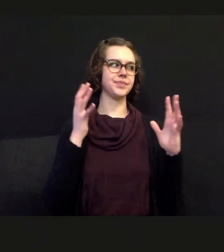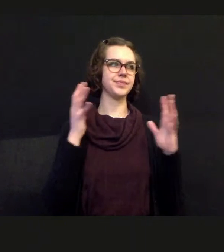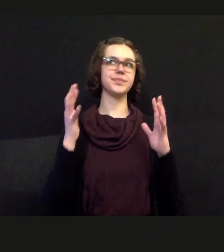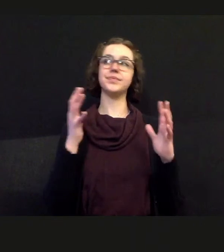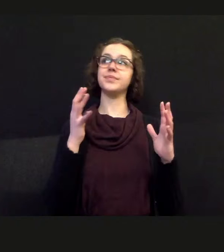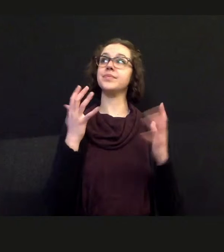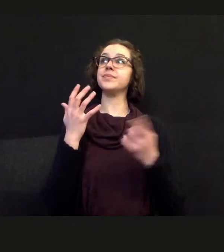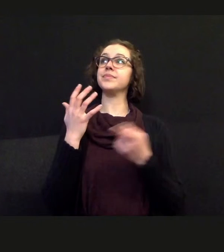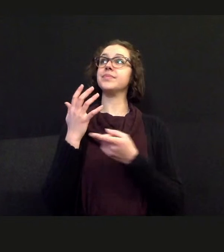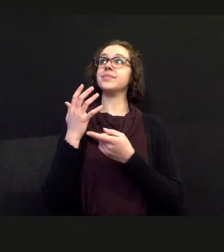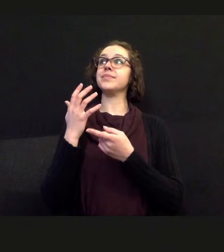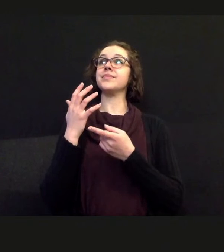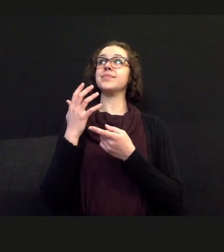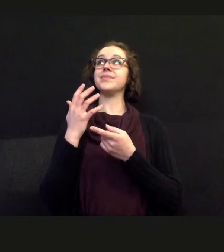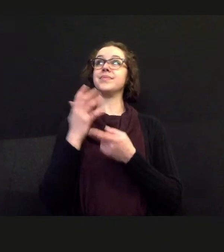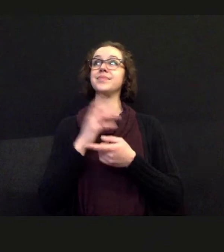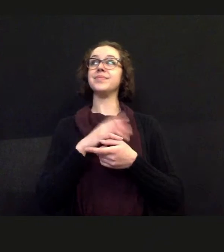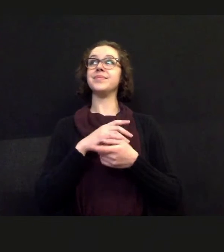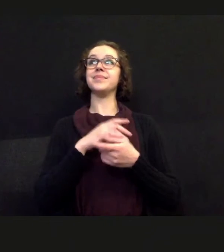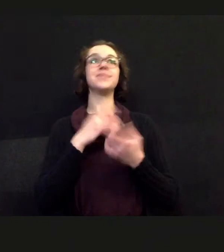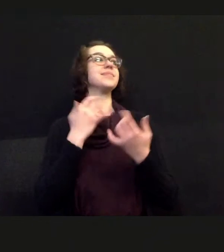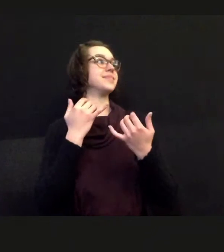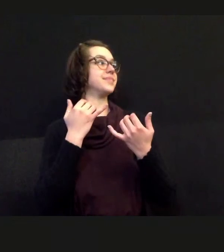Thank you all. And now we'll be seating the room.